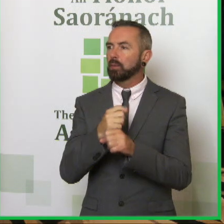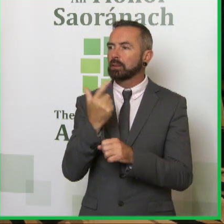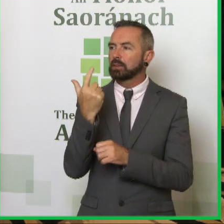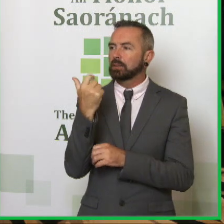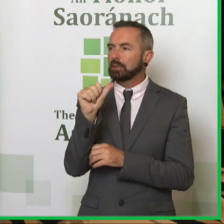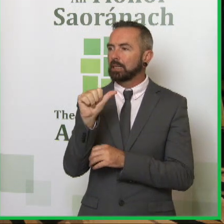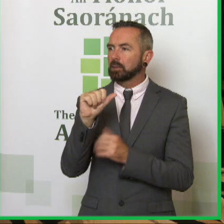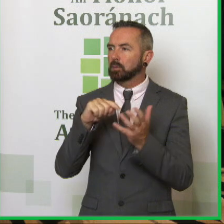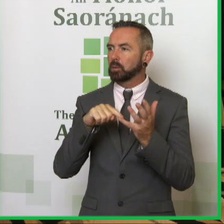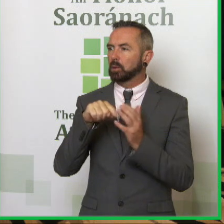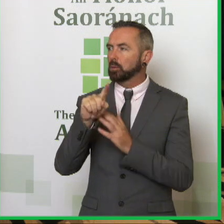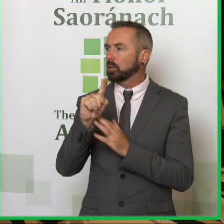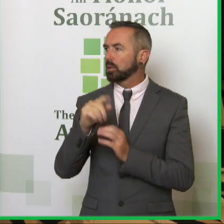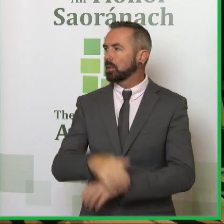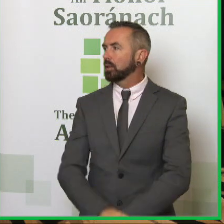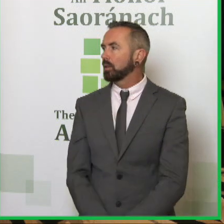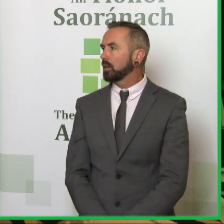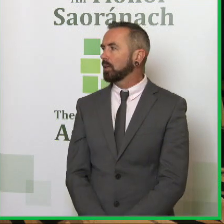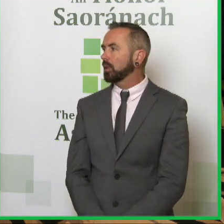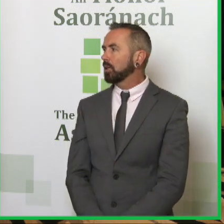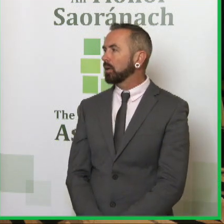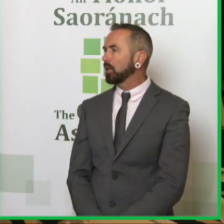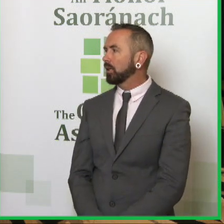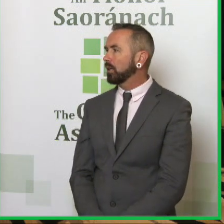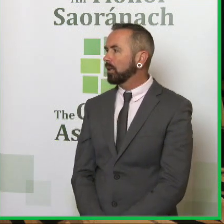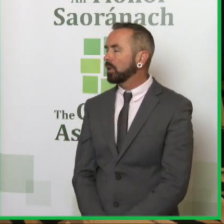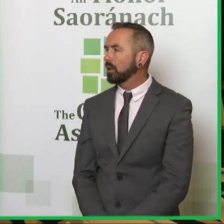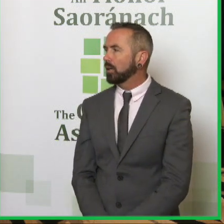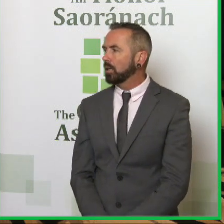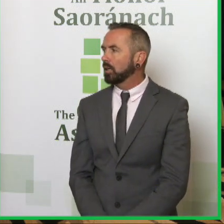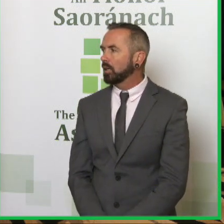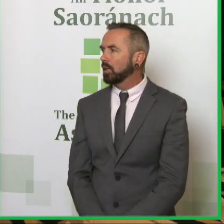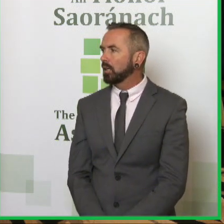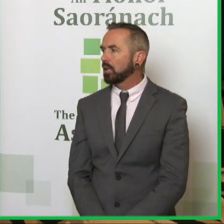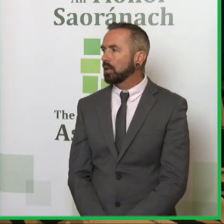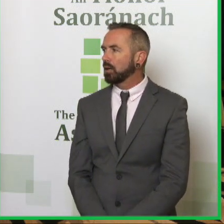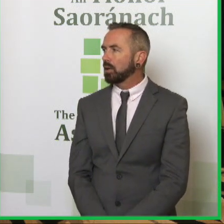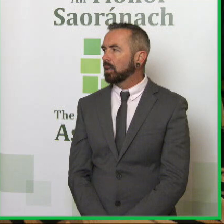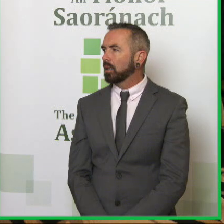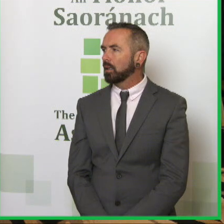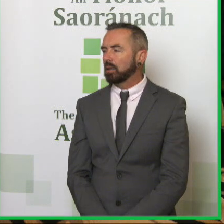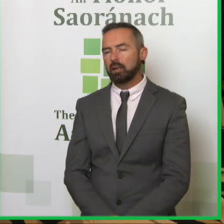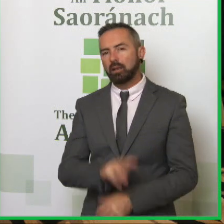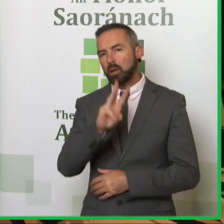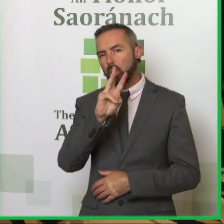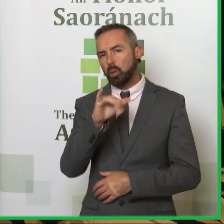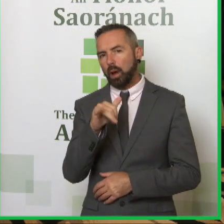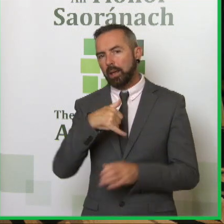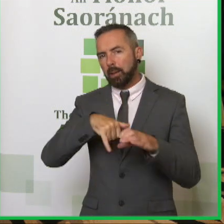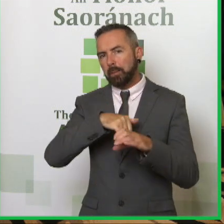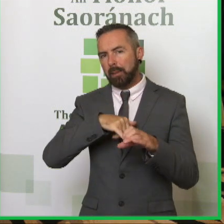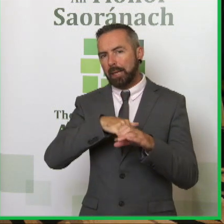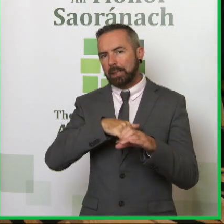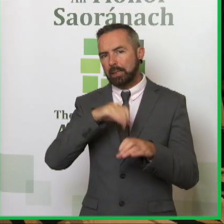2. Yeah. Why was medical cannabis deemed to be outside